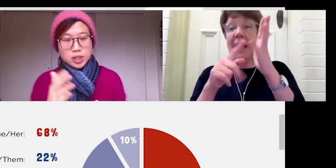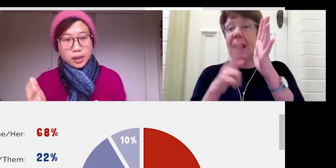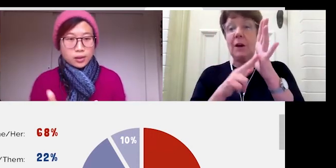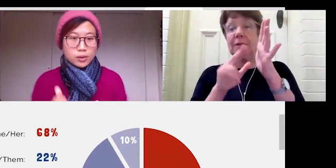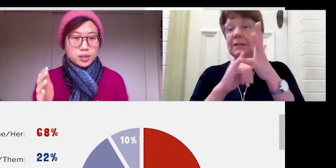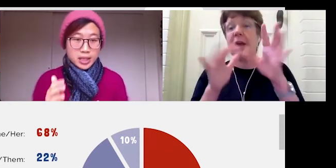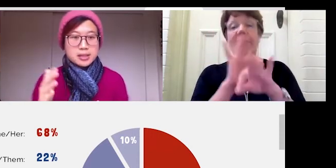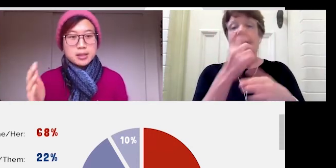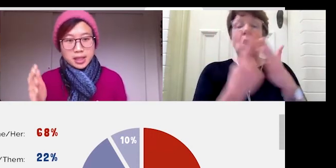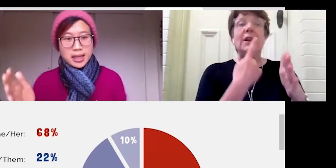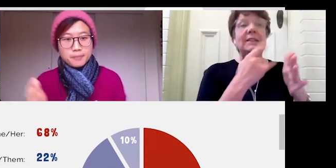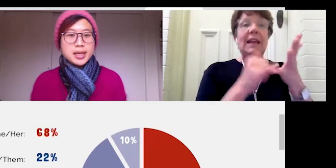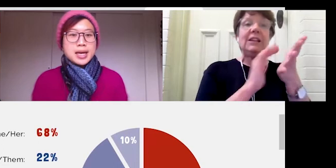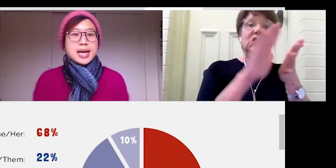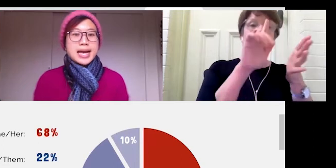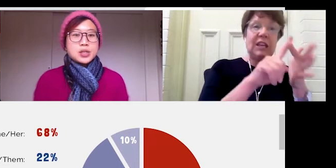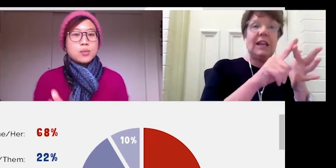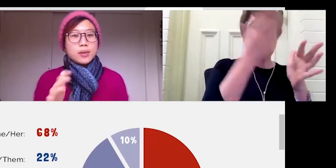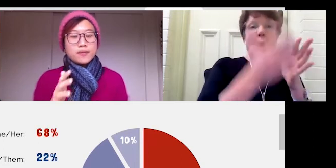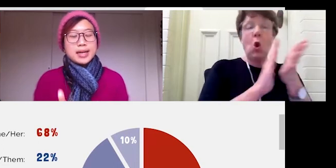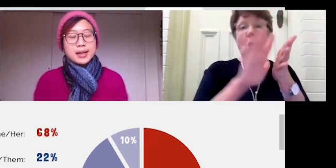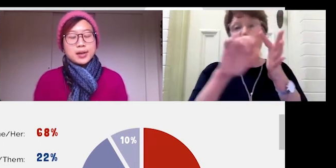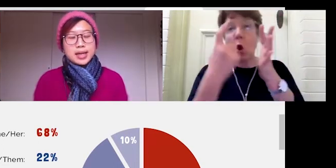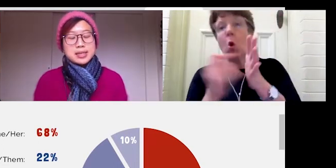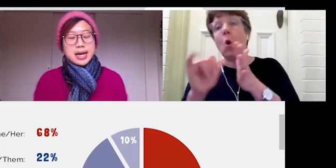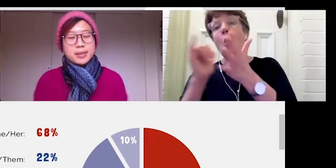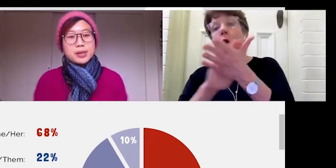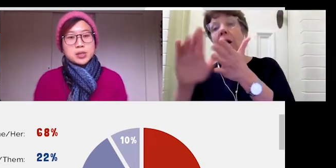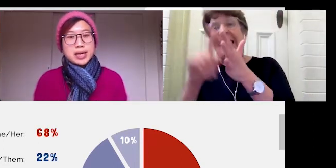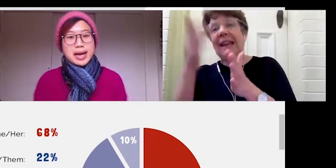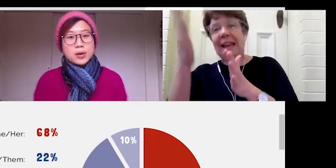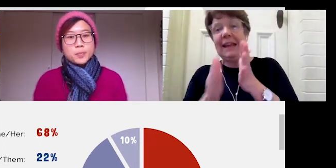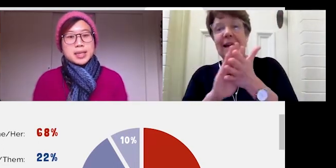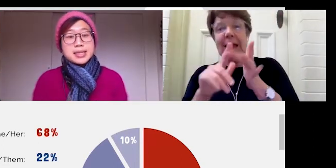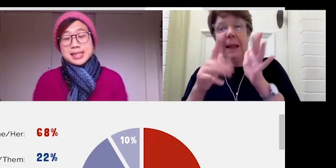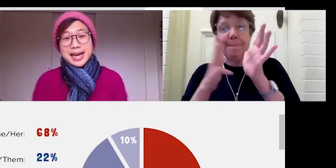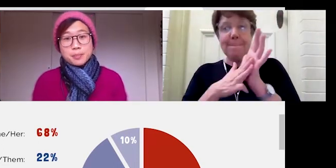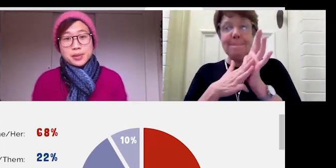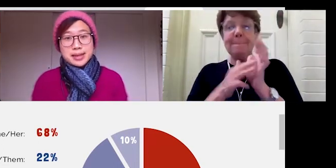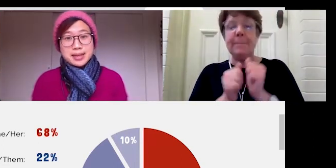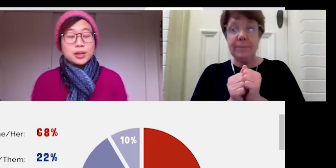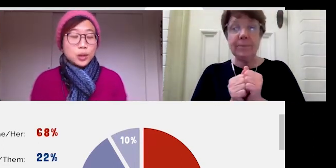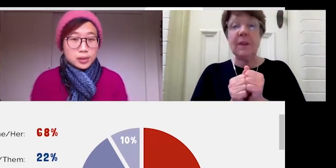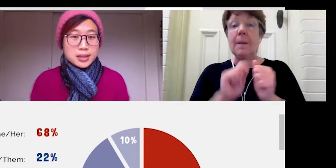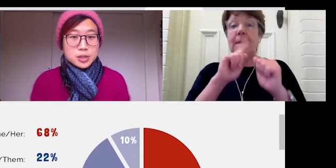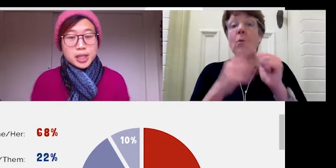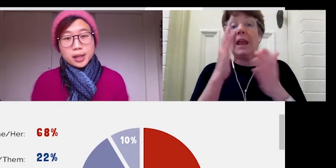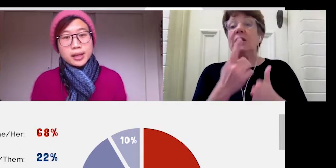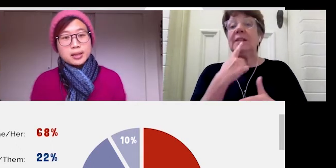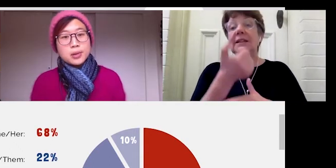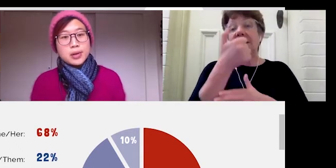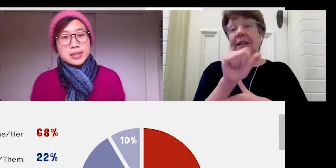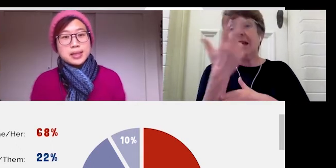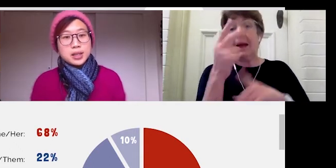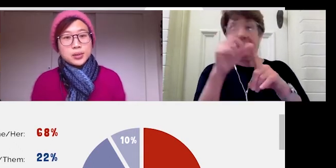use she, her, or just he, him. And so what we've done here is illustrate how 68% included she, her